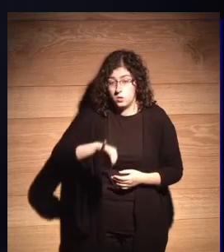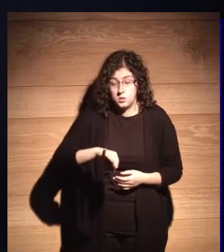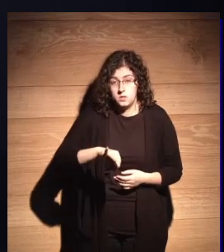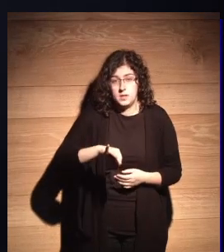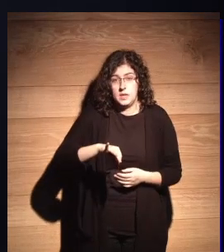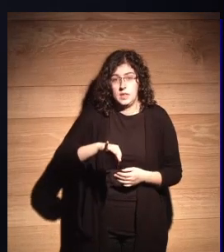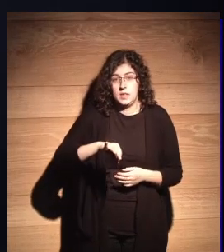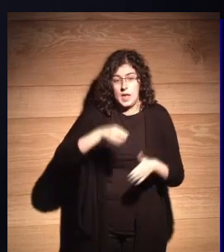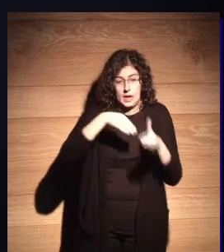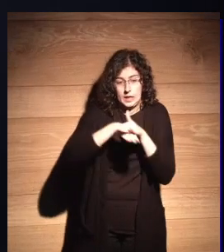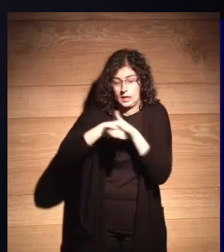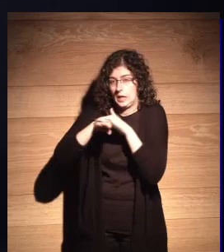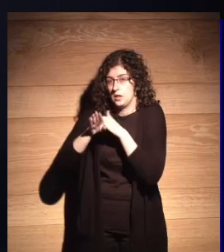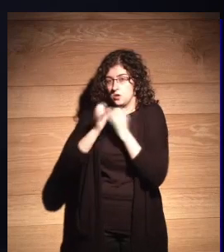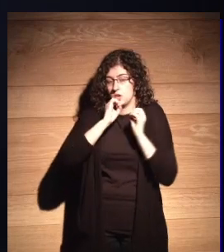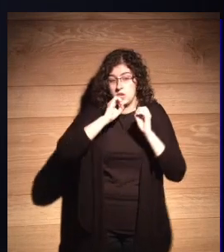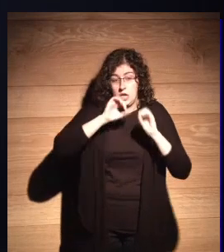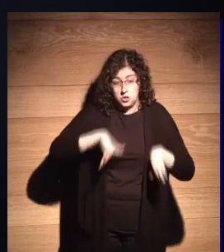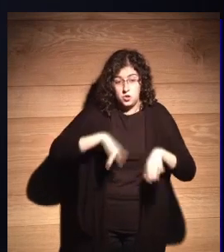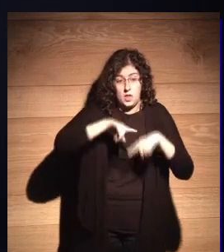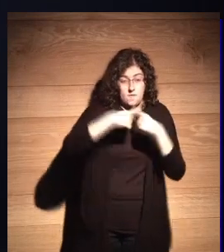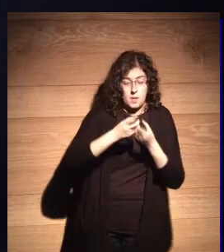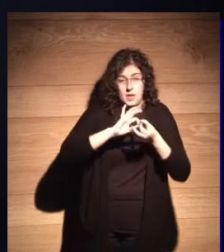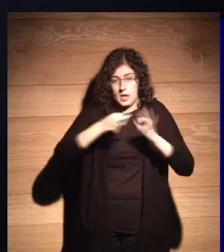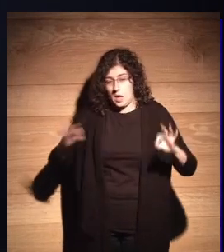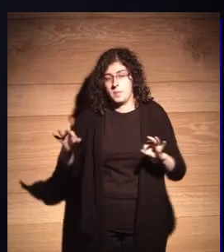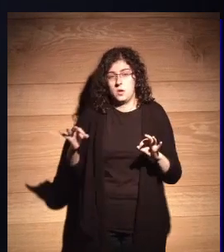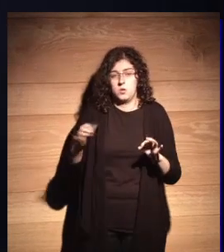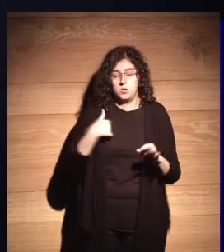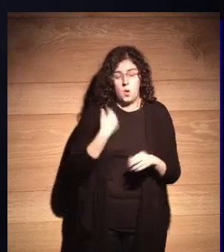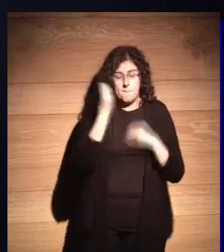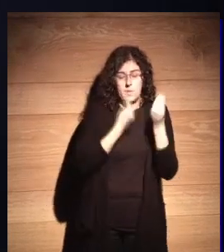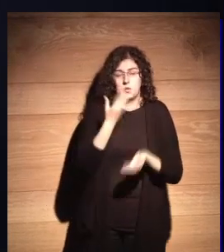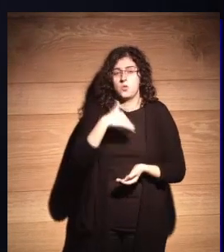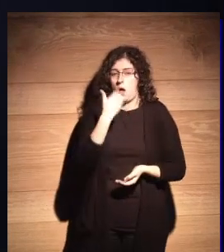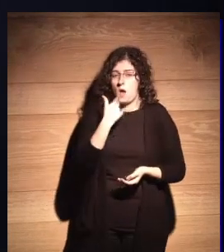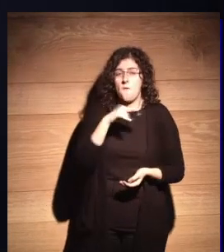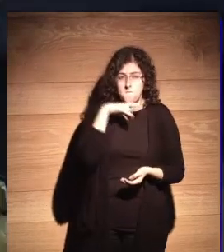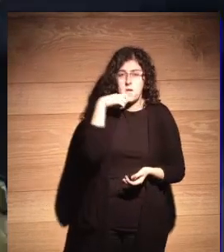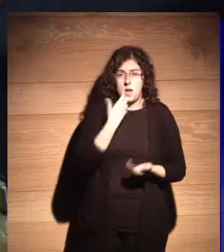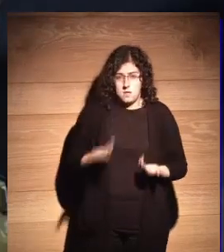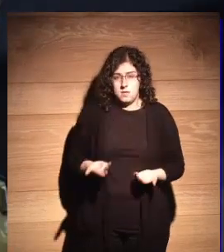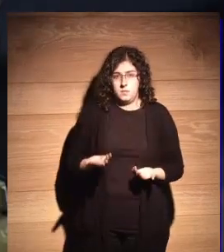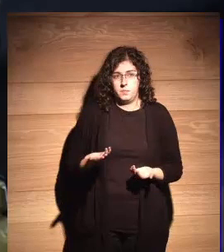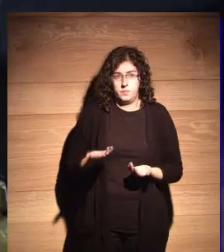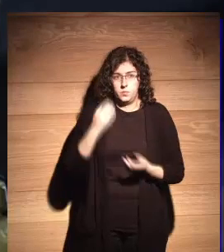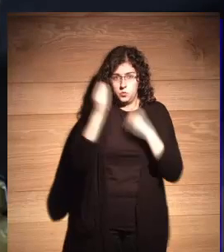family and friends, I think is so we're getting more and more to that point. So I think